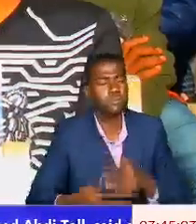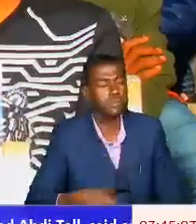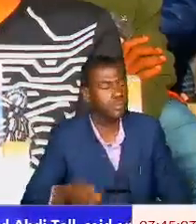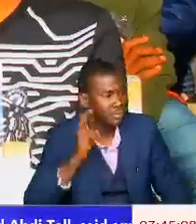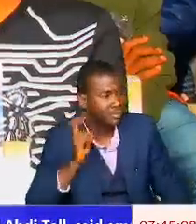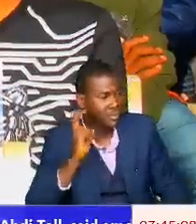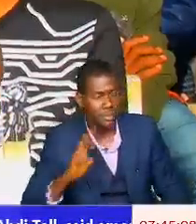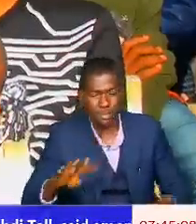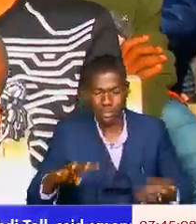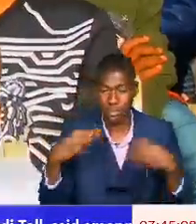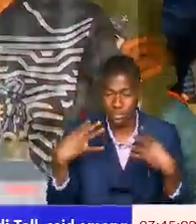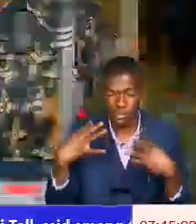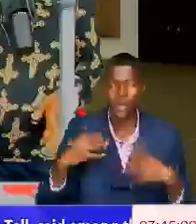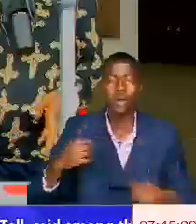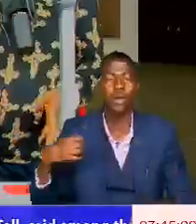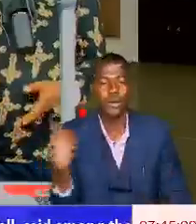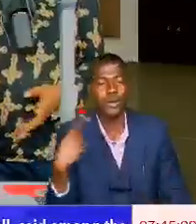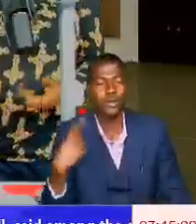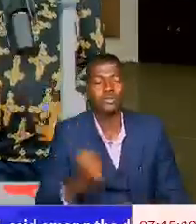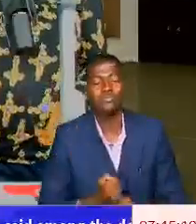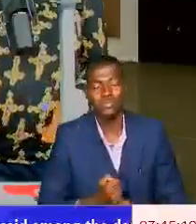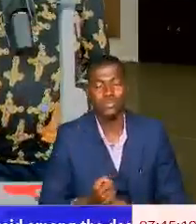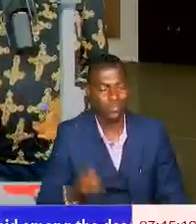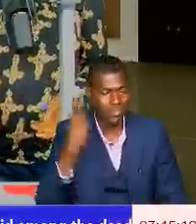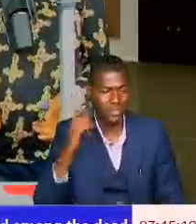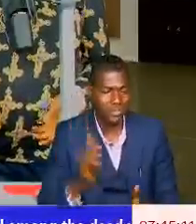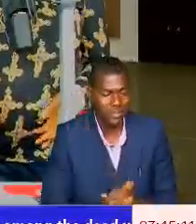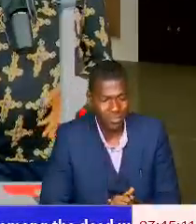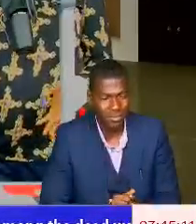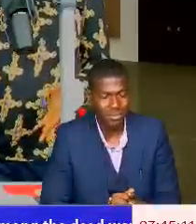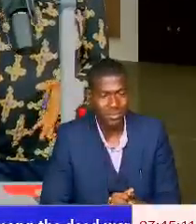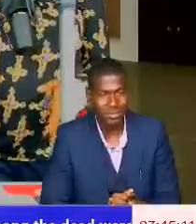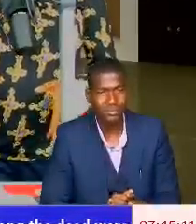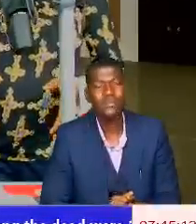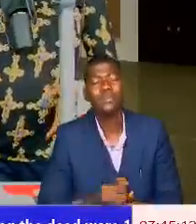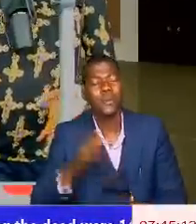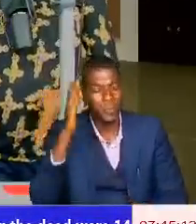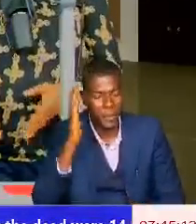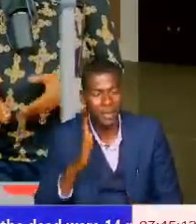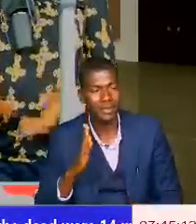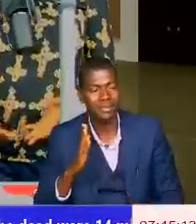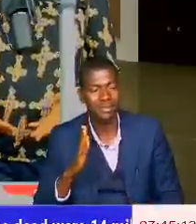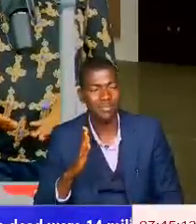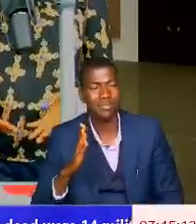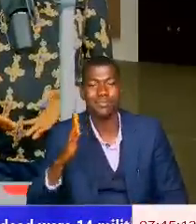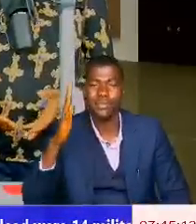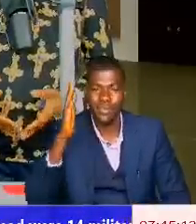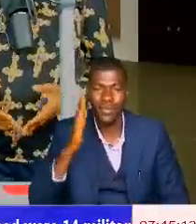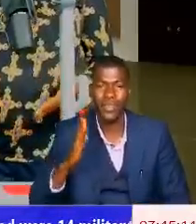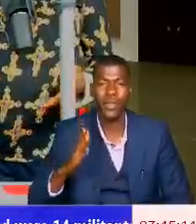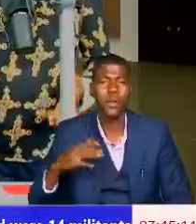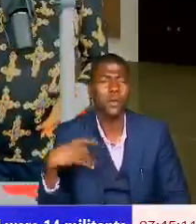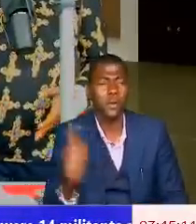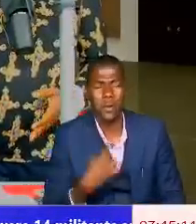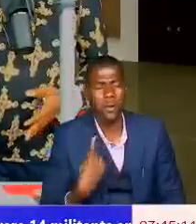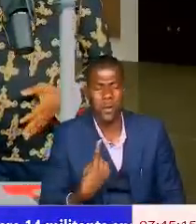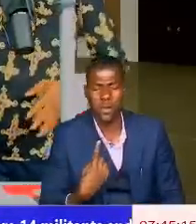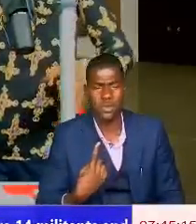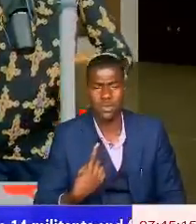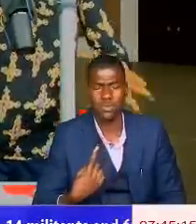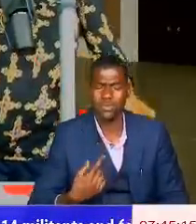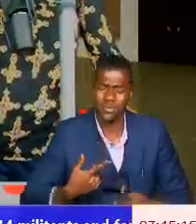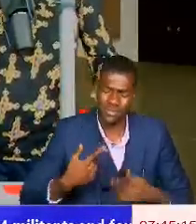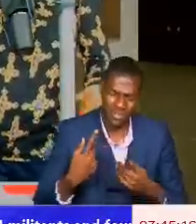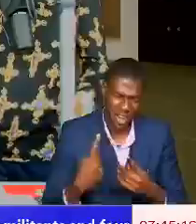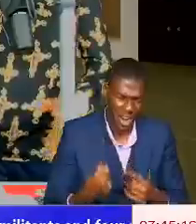I be always talk them, if you better yourself, it not be only you go enjoy. Immediate people where they near you go enjoy the benefits. People where they in